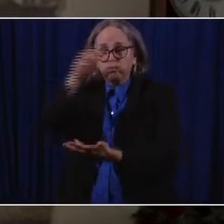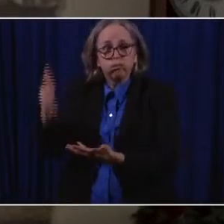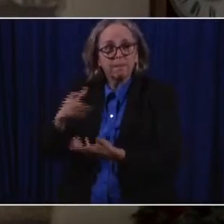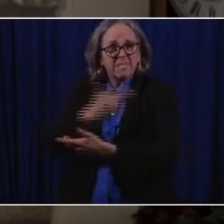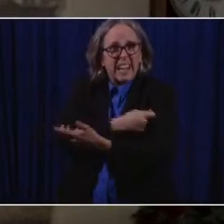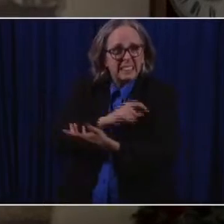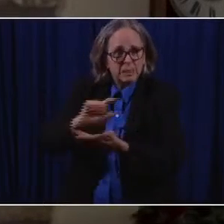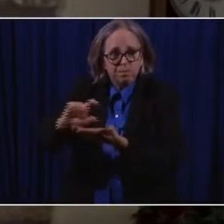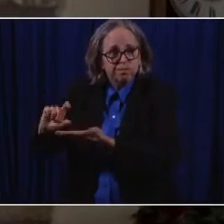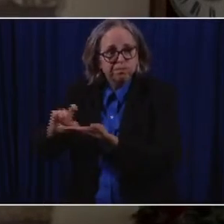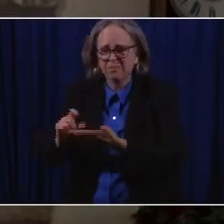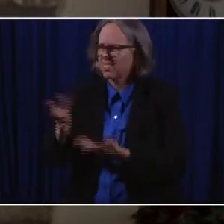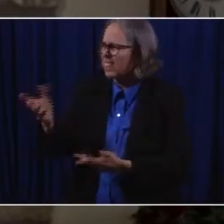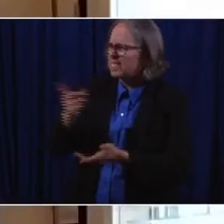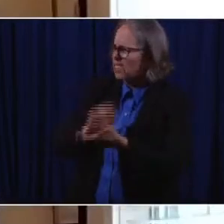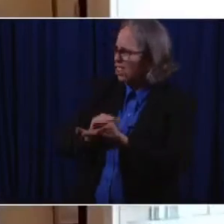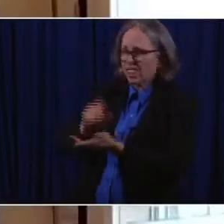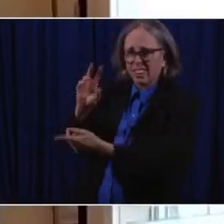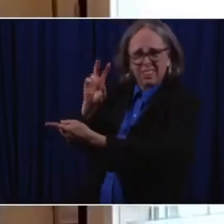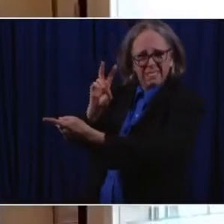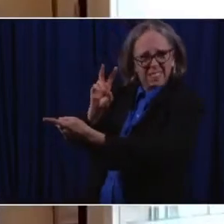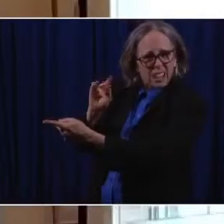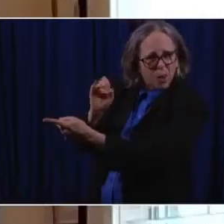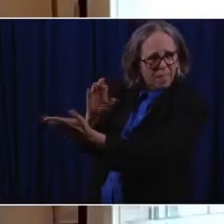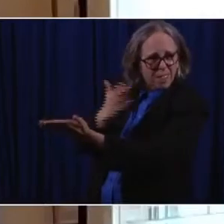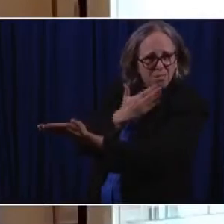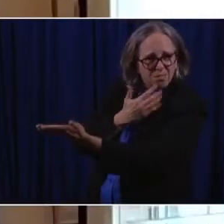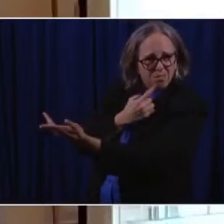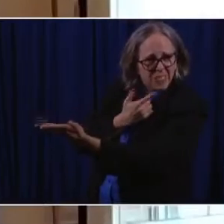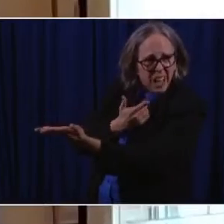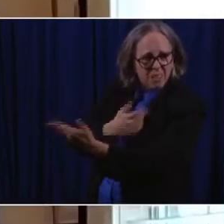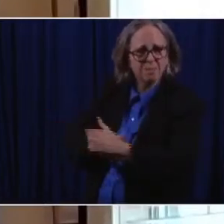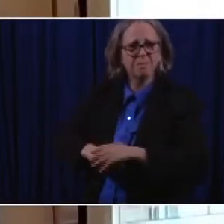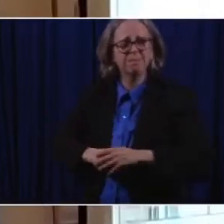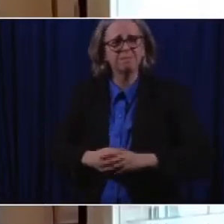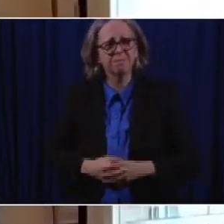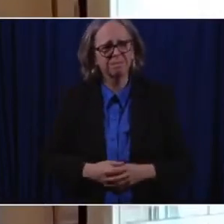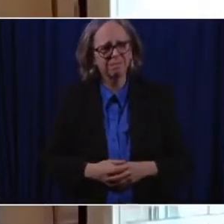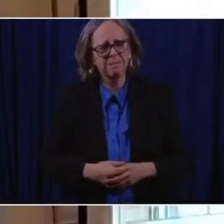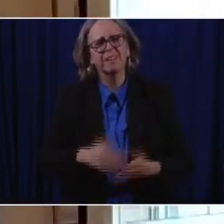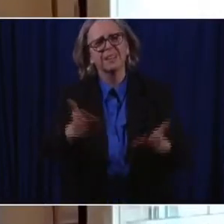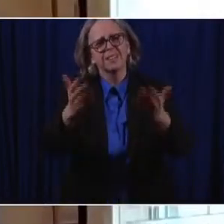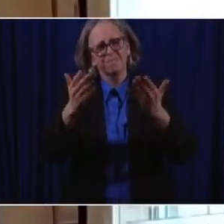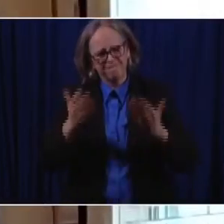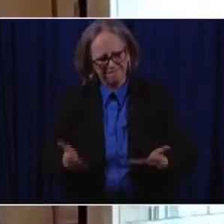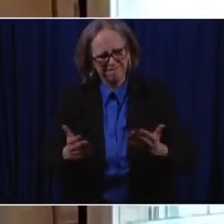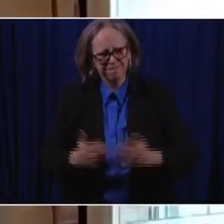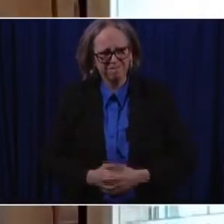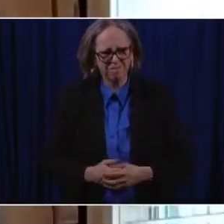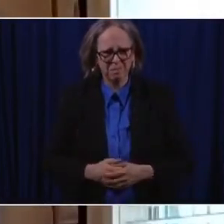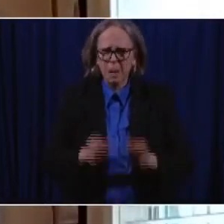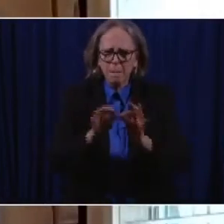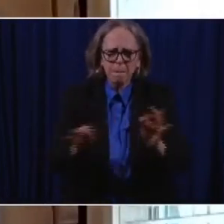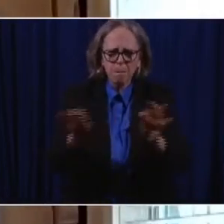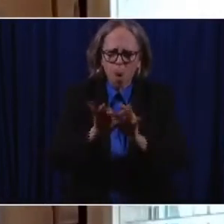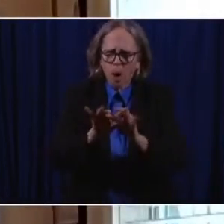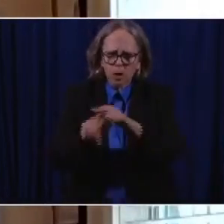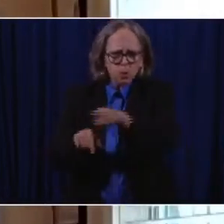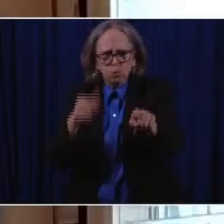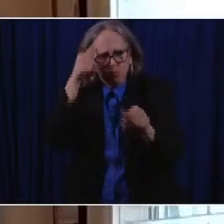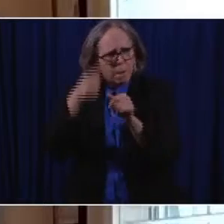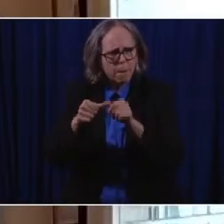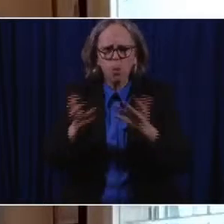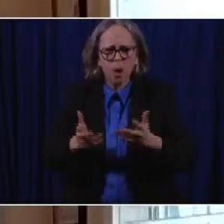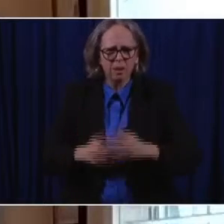something? Yeah, Governor, these vaccines, people need to remember, these vaccines were